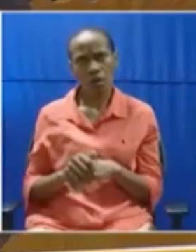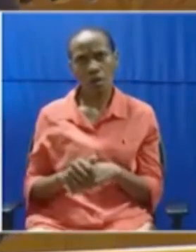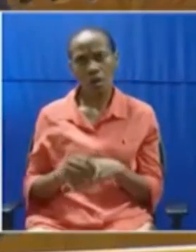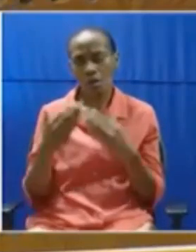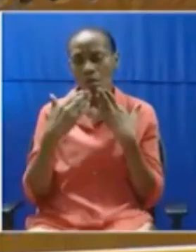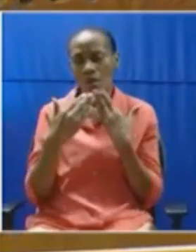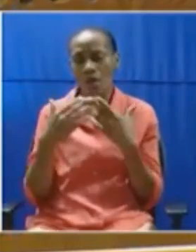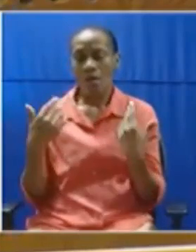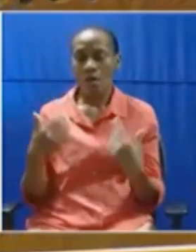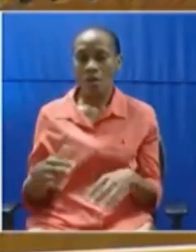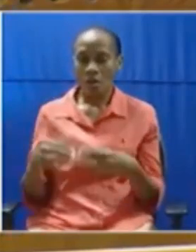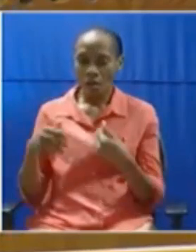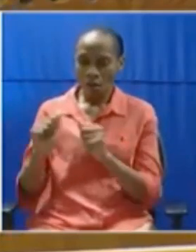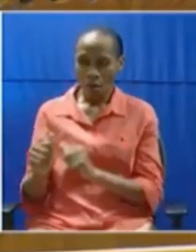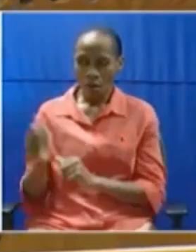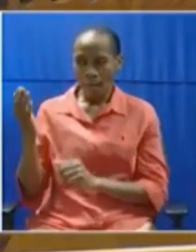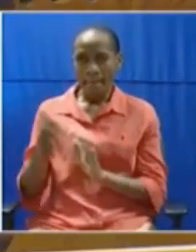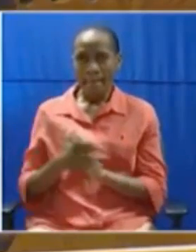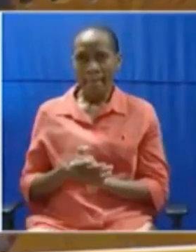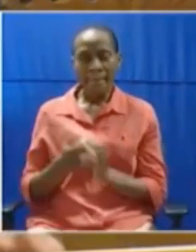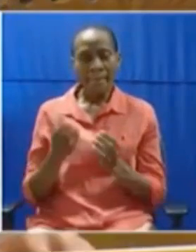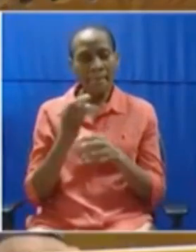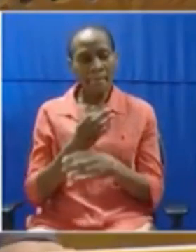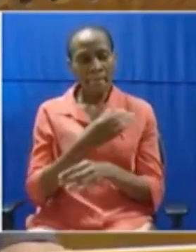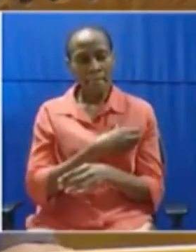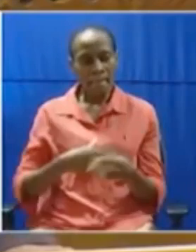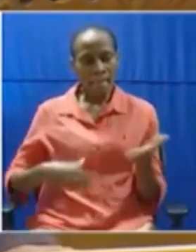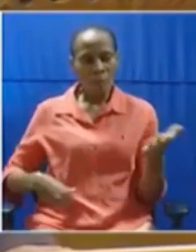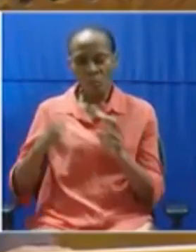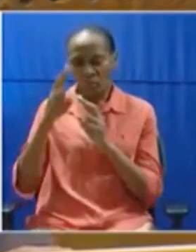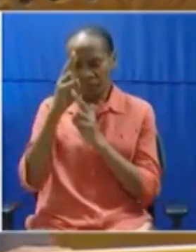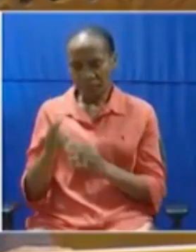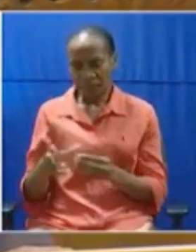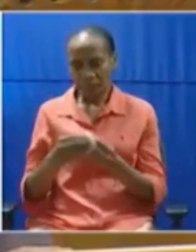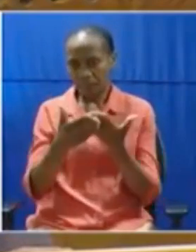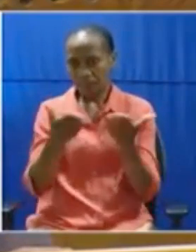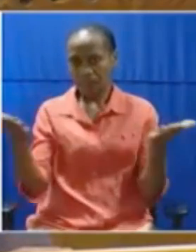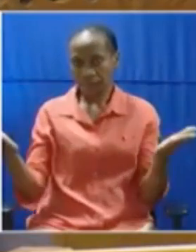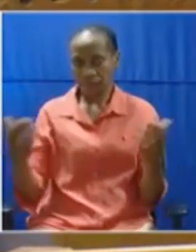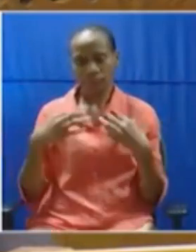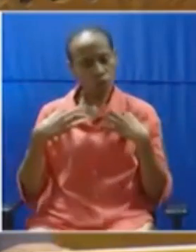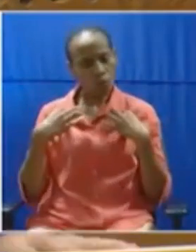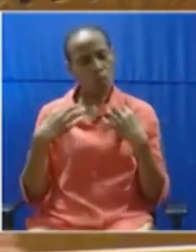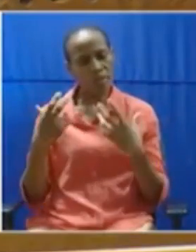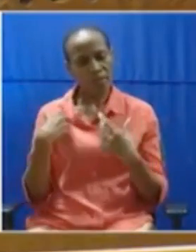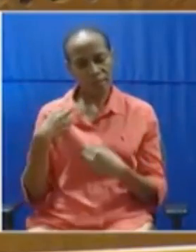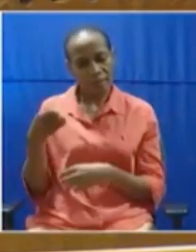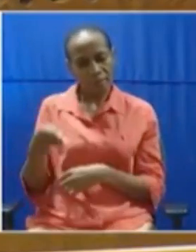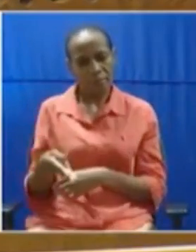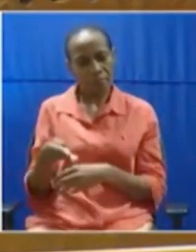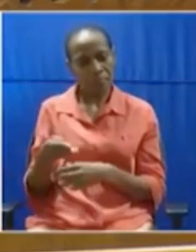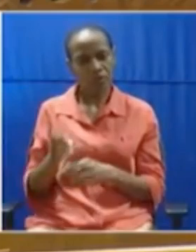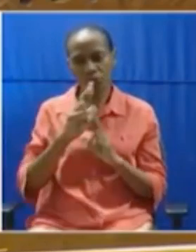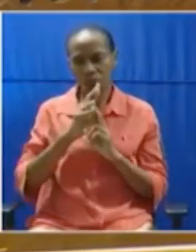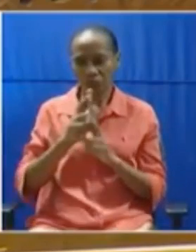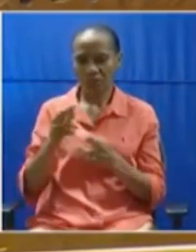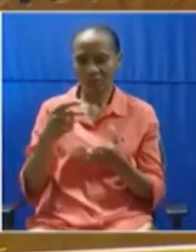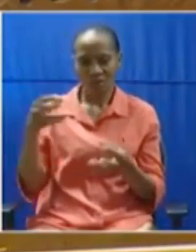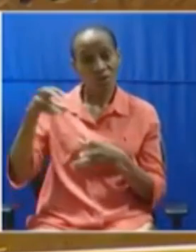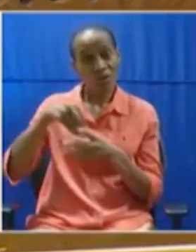Thank you very much, House Chair, Mr. President, honourable members. It is an honour to be here today to answer this